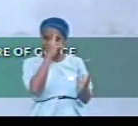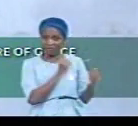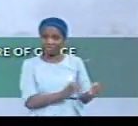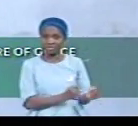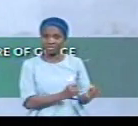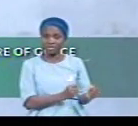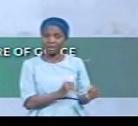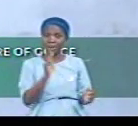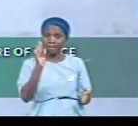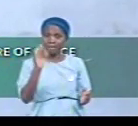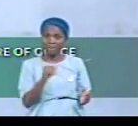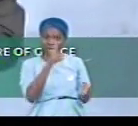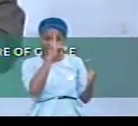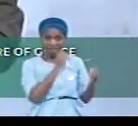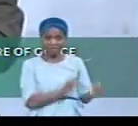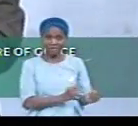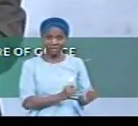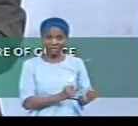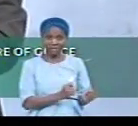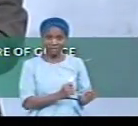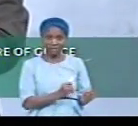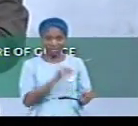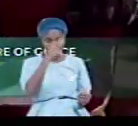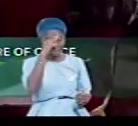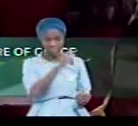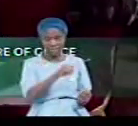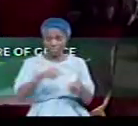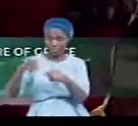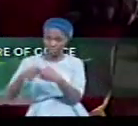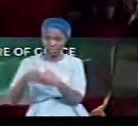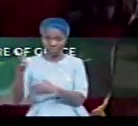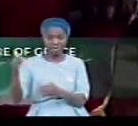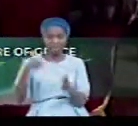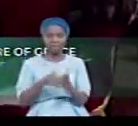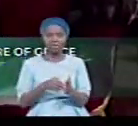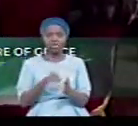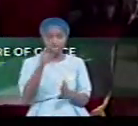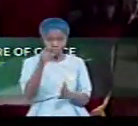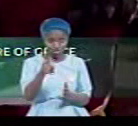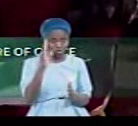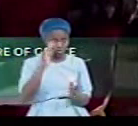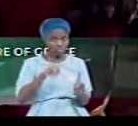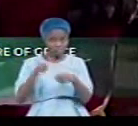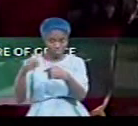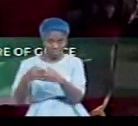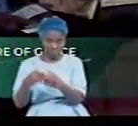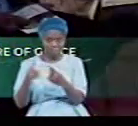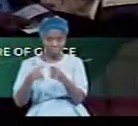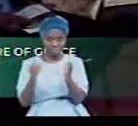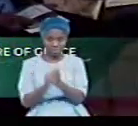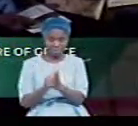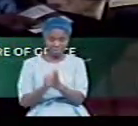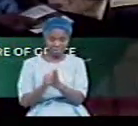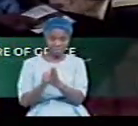by faith, you went back again. You will go back to that same place you failed